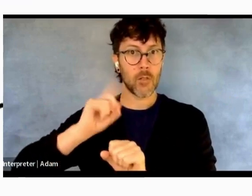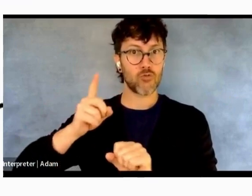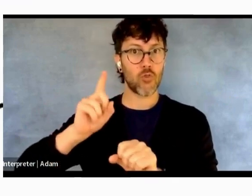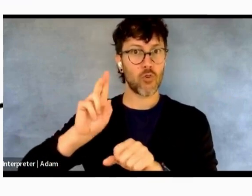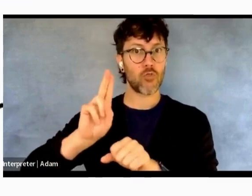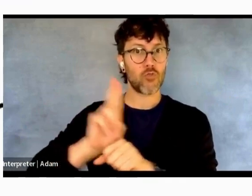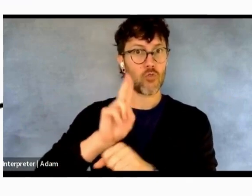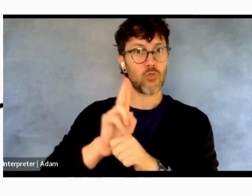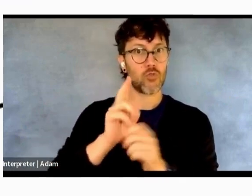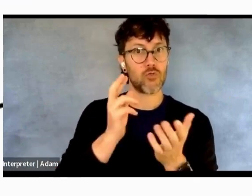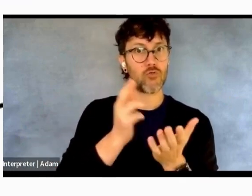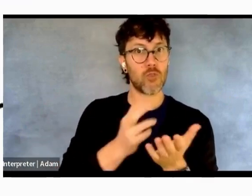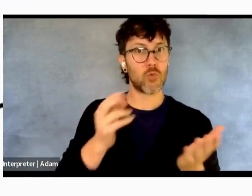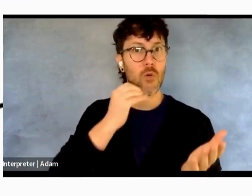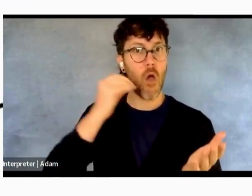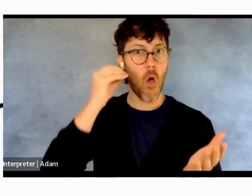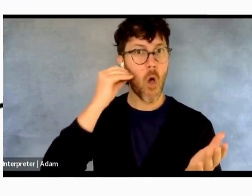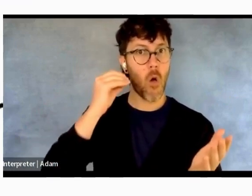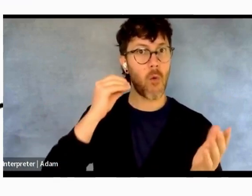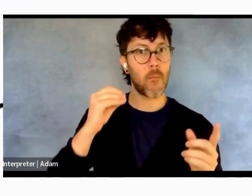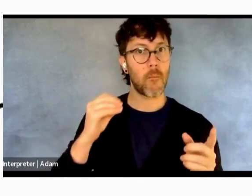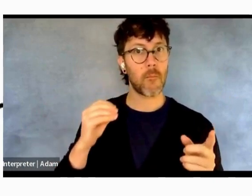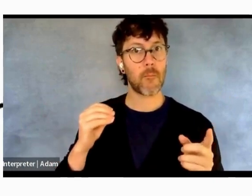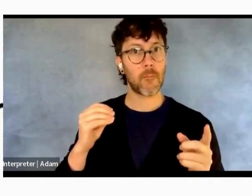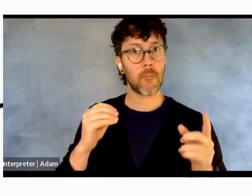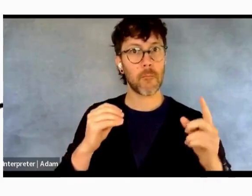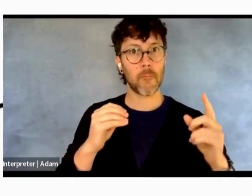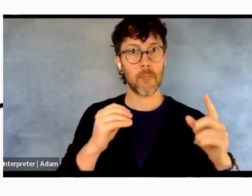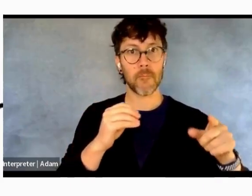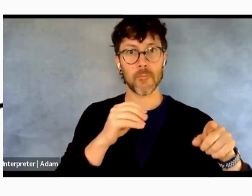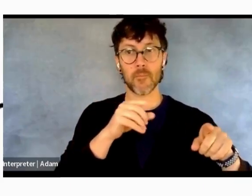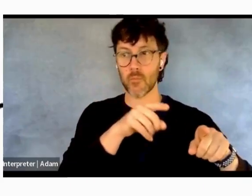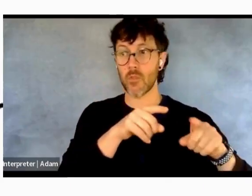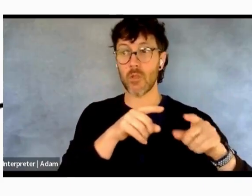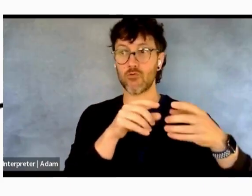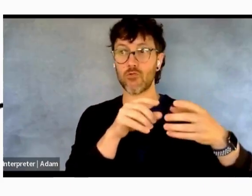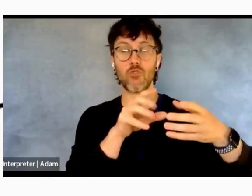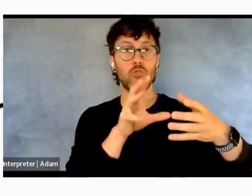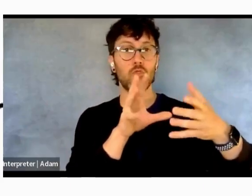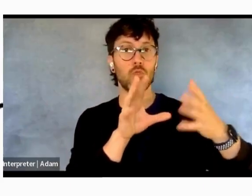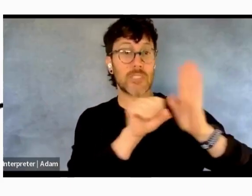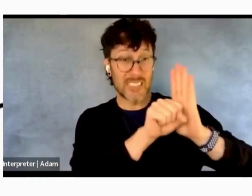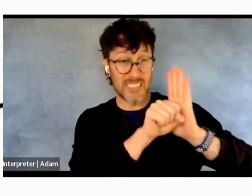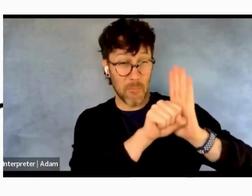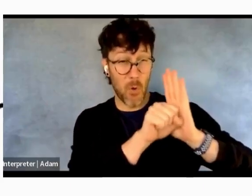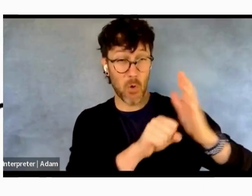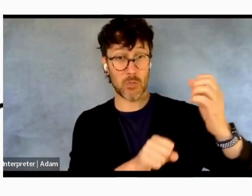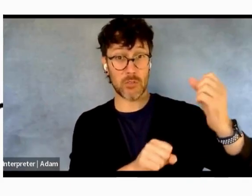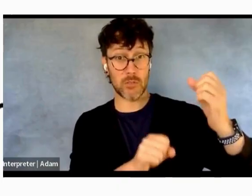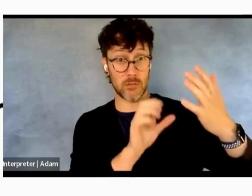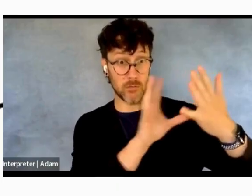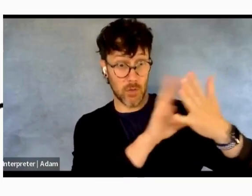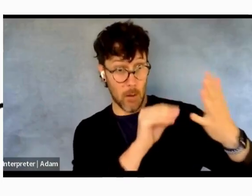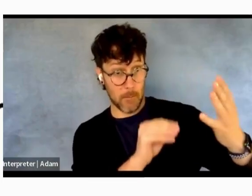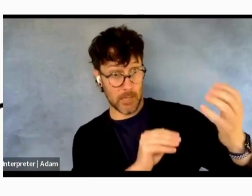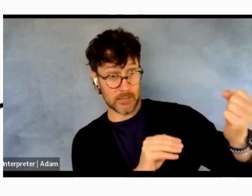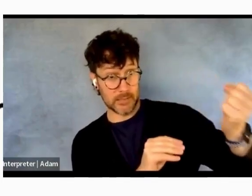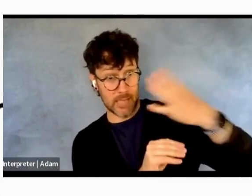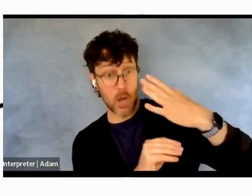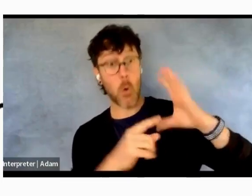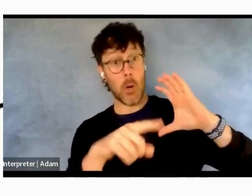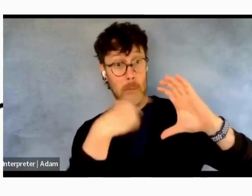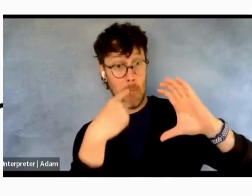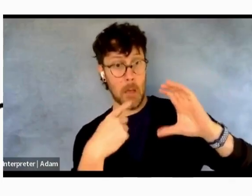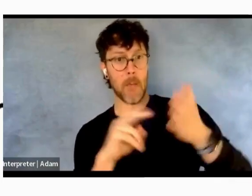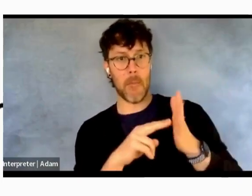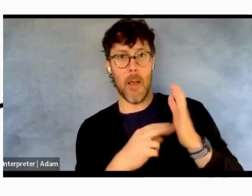need. So ask your child's teacher to send home a copy of the symbols or to email the symbols to you so you have them saved on your